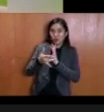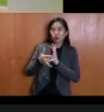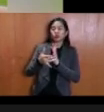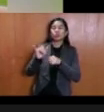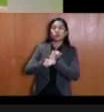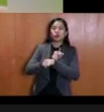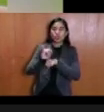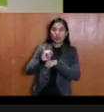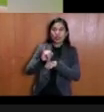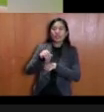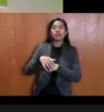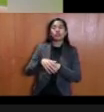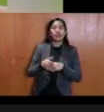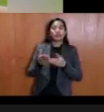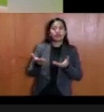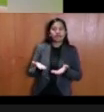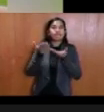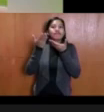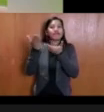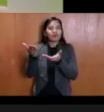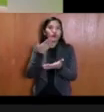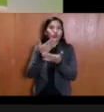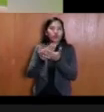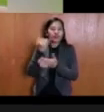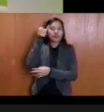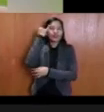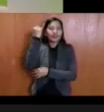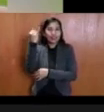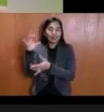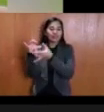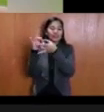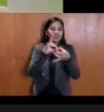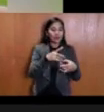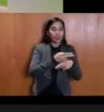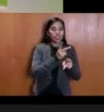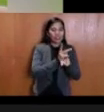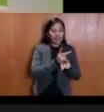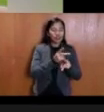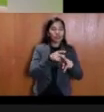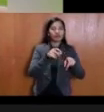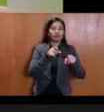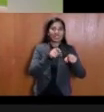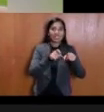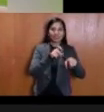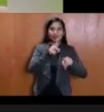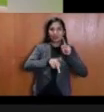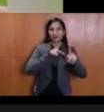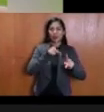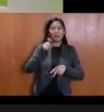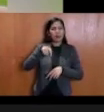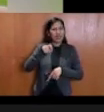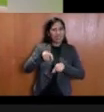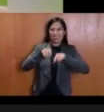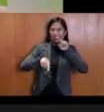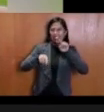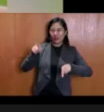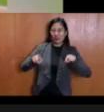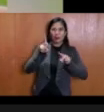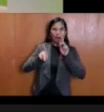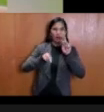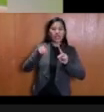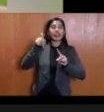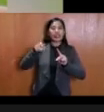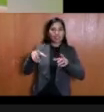bring great ideas into products that can commercialize. So it takes all of these different people,